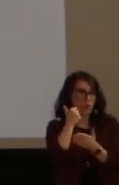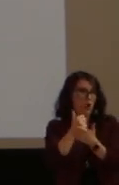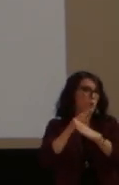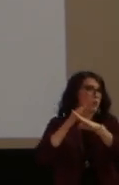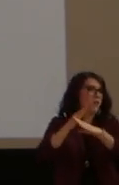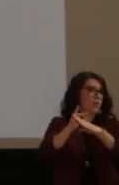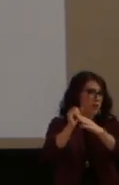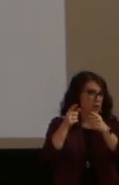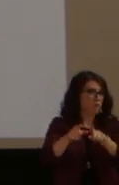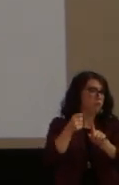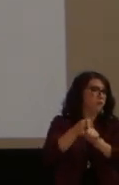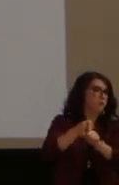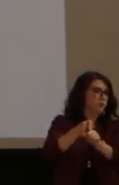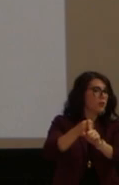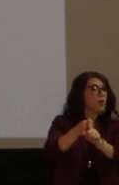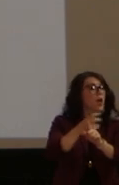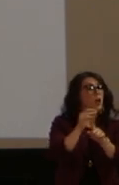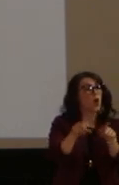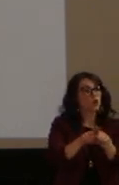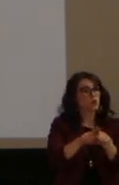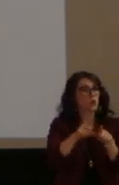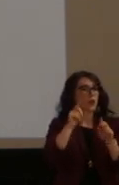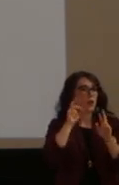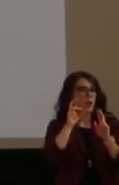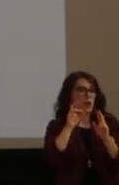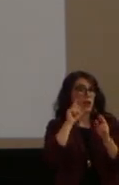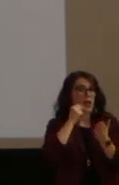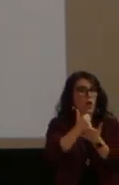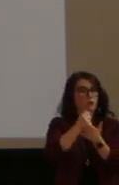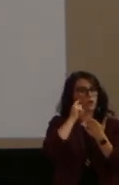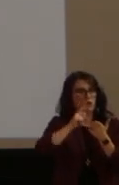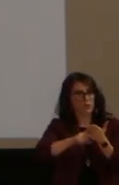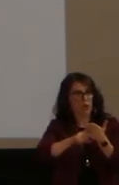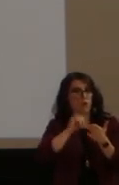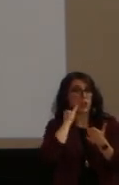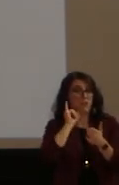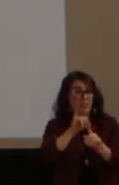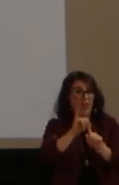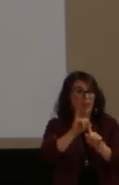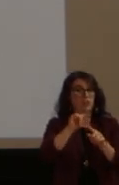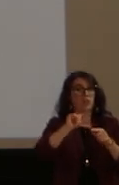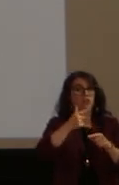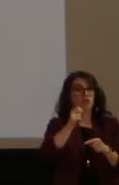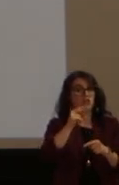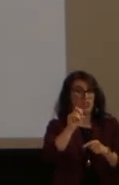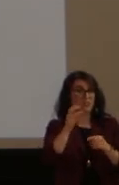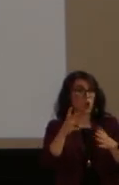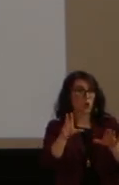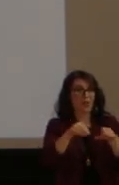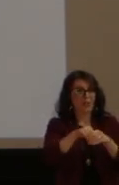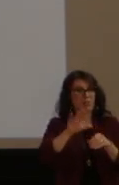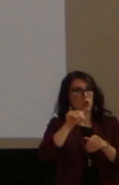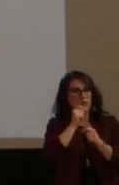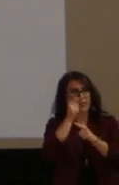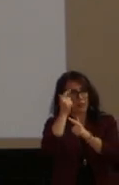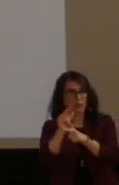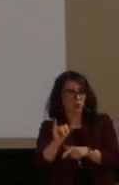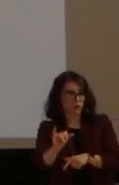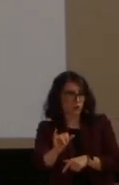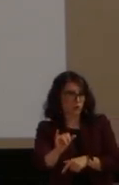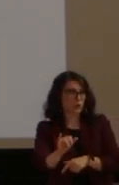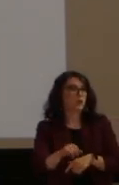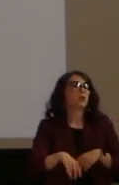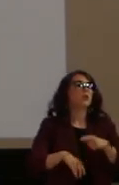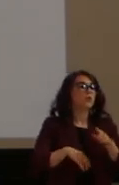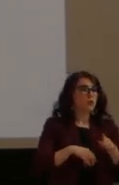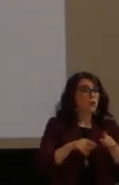whether helps to know whether those mutations are inherited by her daughters and siblings. According to the National Cancer Institute, the extent to